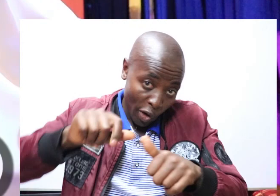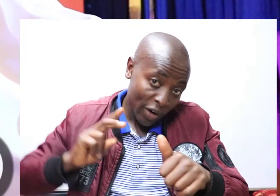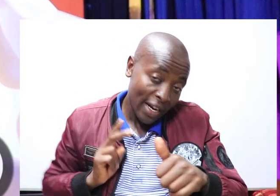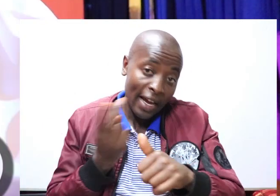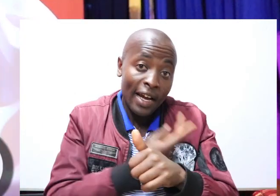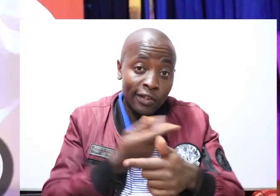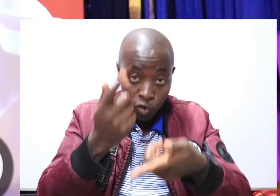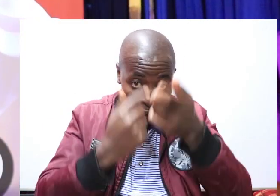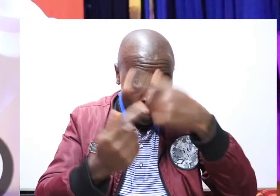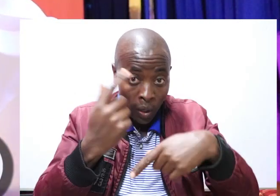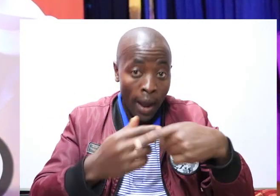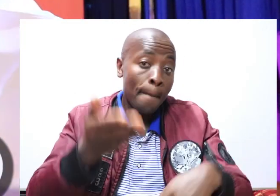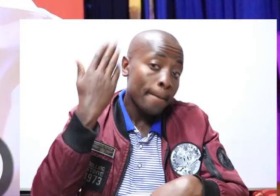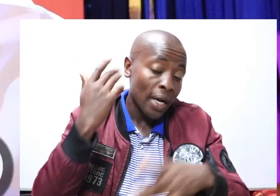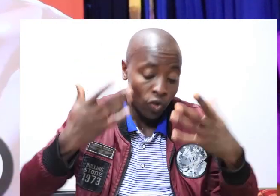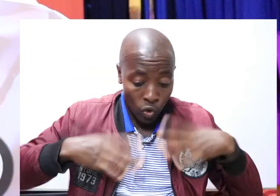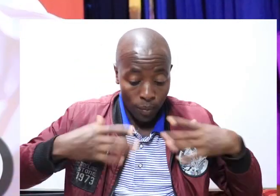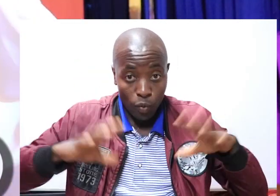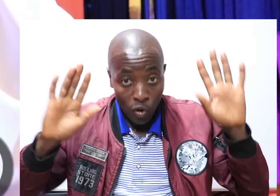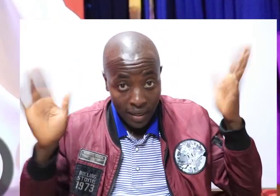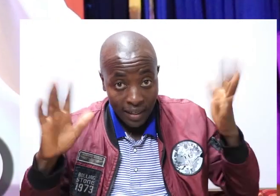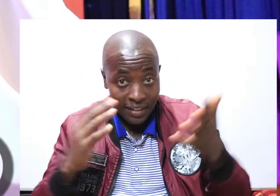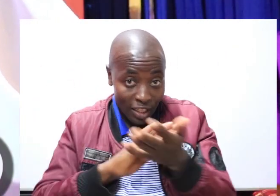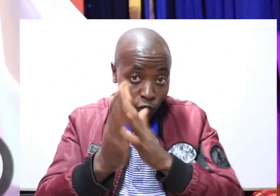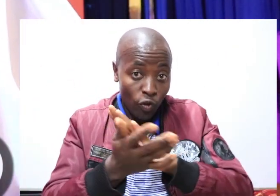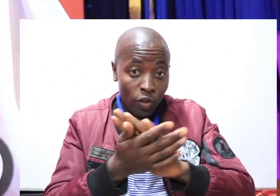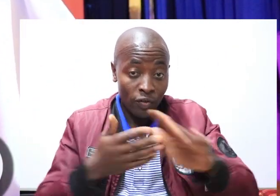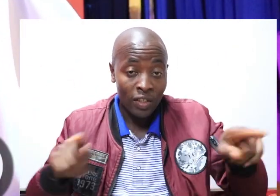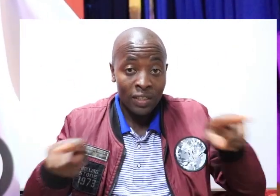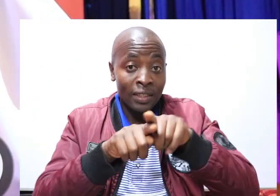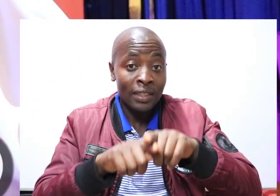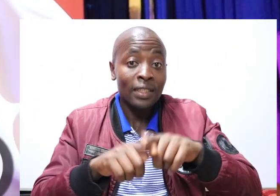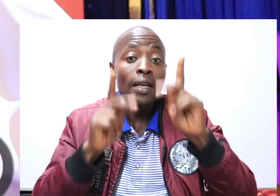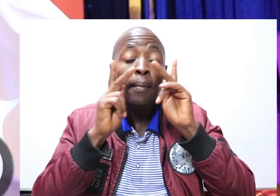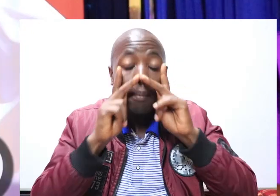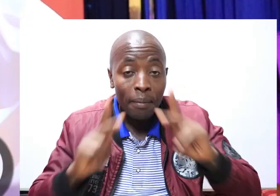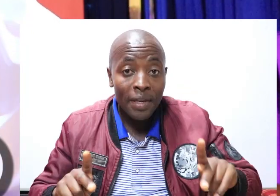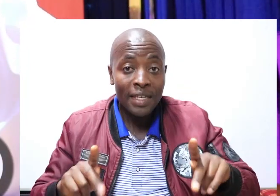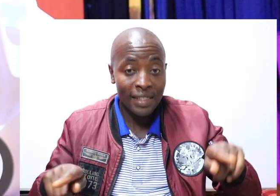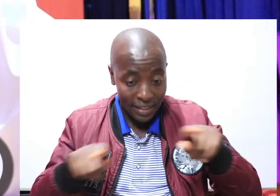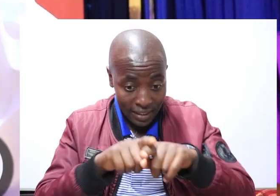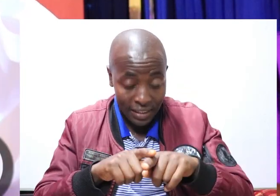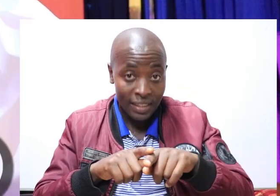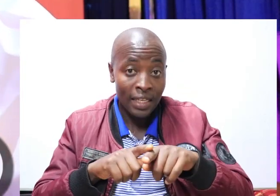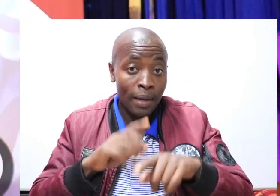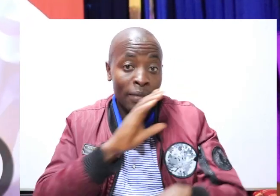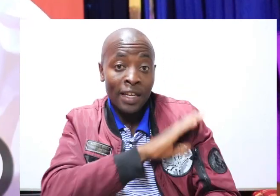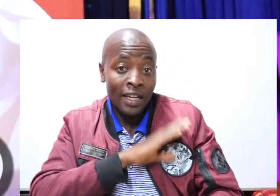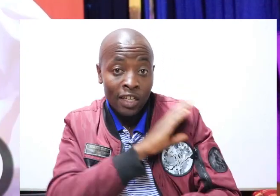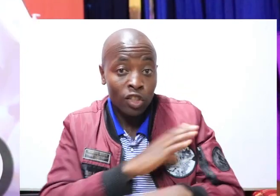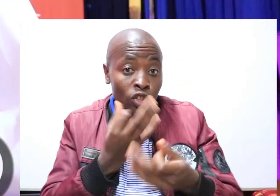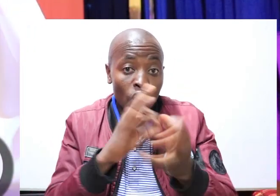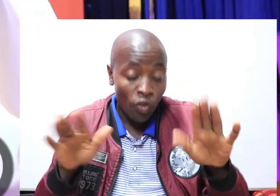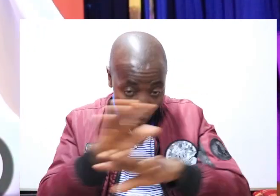us to reconcile his people, encouraging forgiveness, enhancing unity, and advocating the quality, equity in